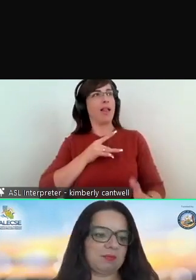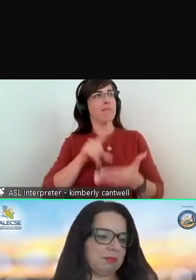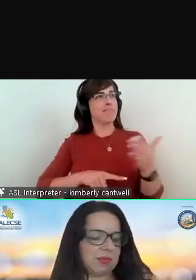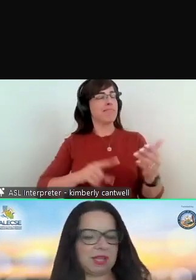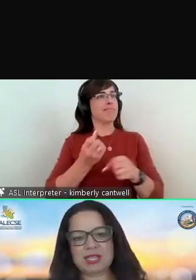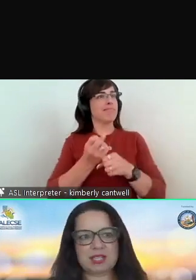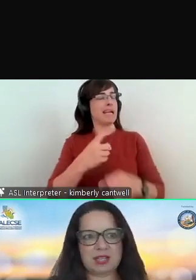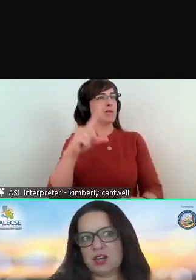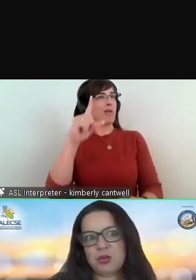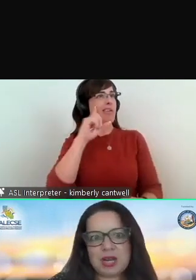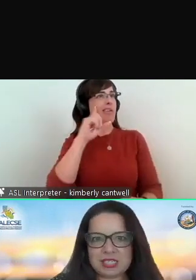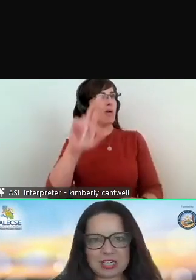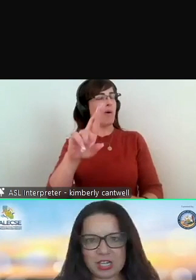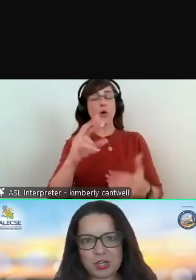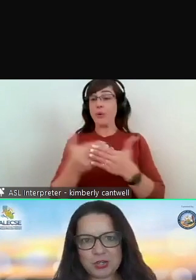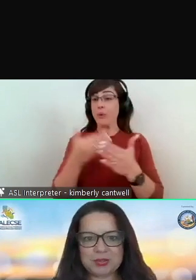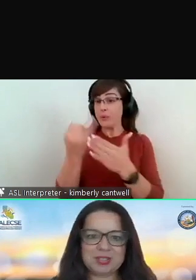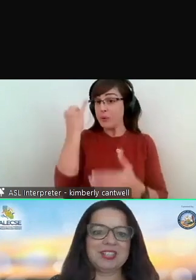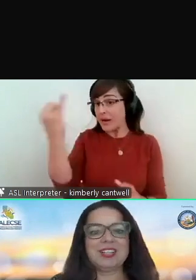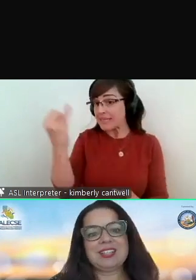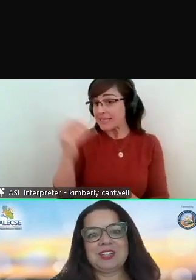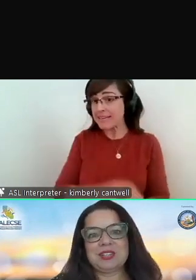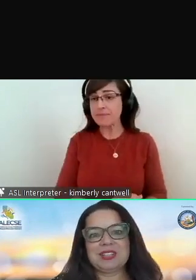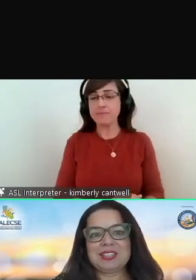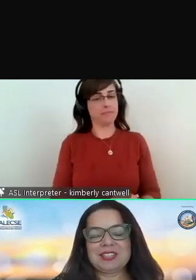what is it a new idea to you?